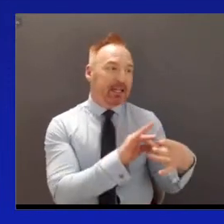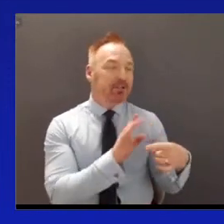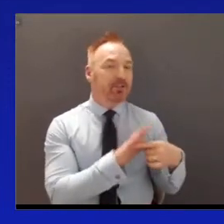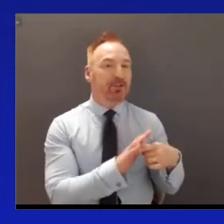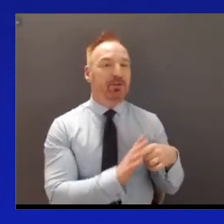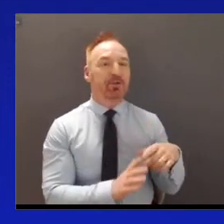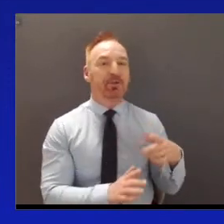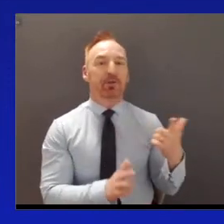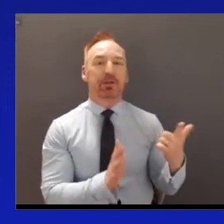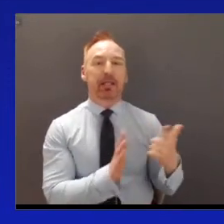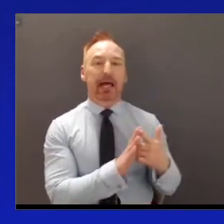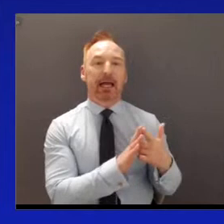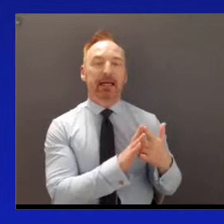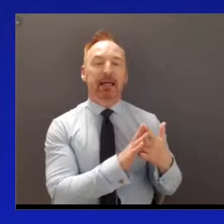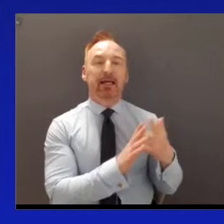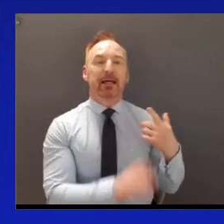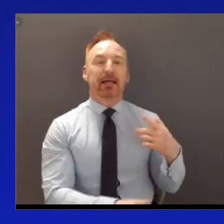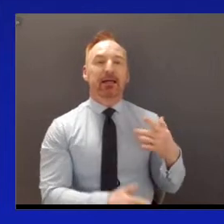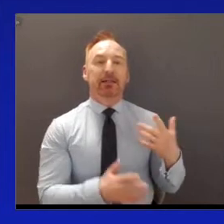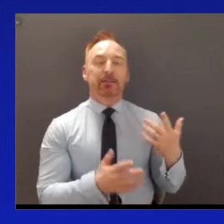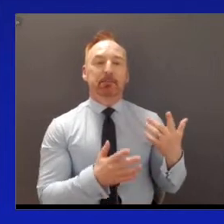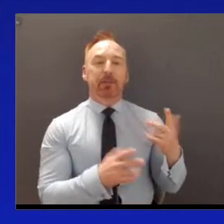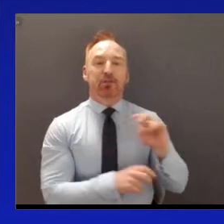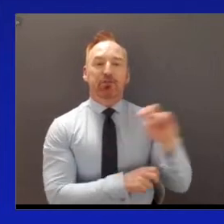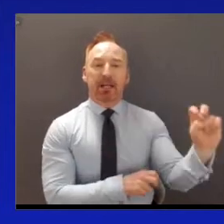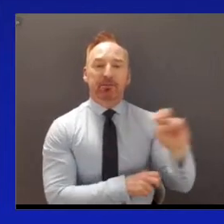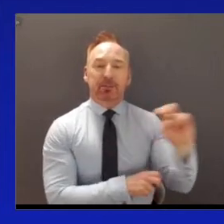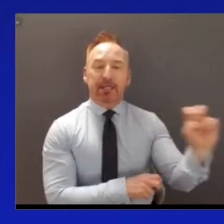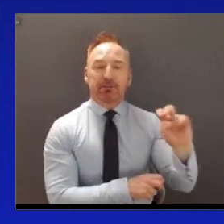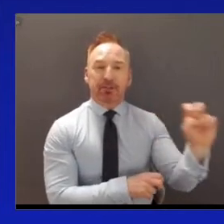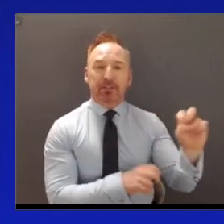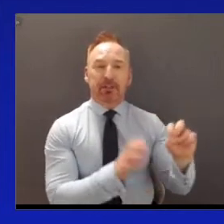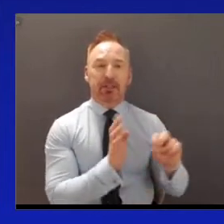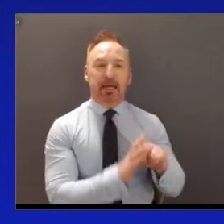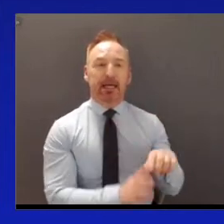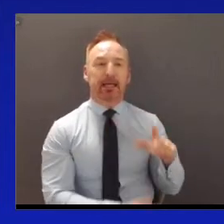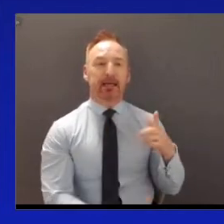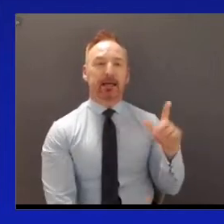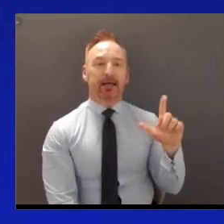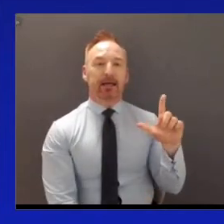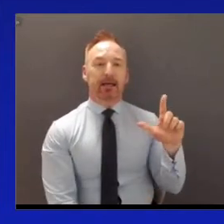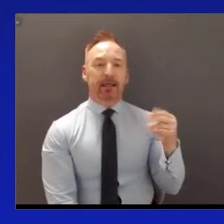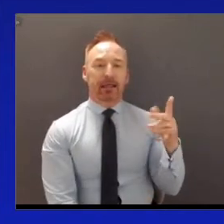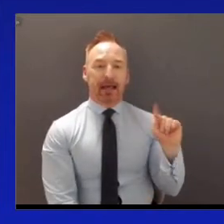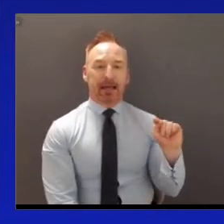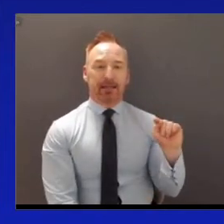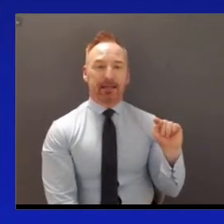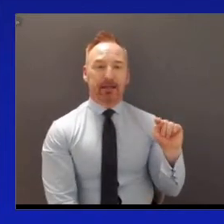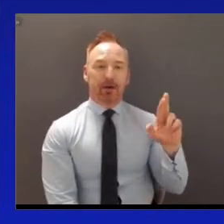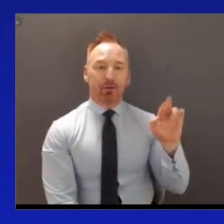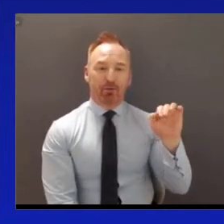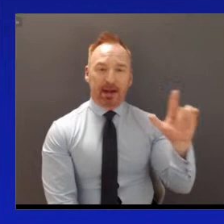used as a mass vaccination site. I'm going to start with Dr. Etches.